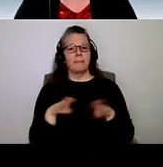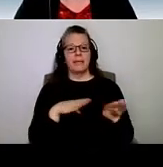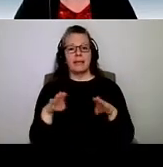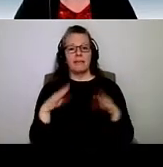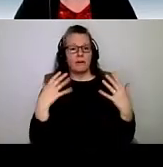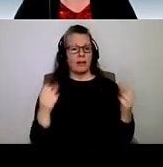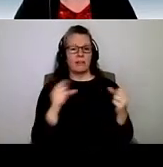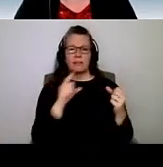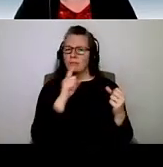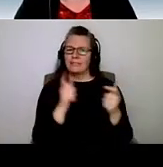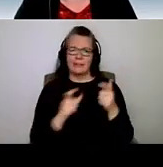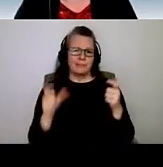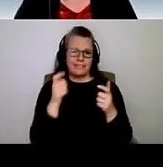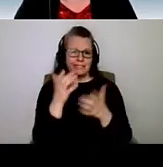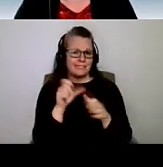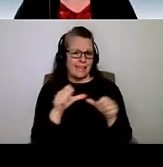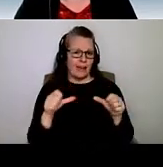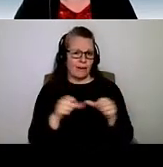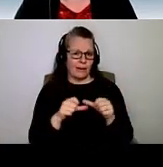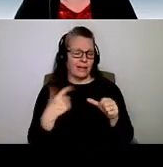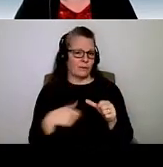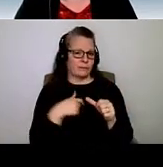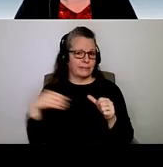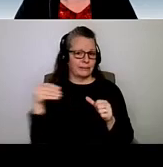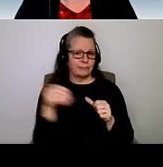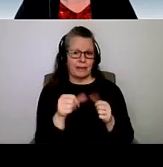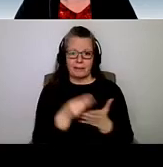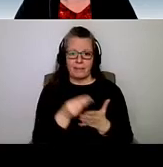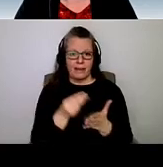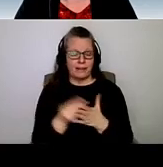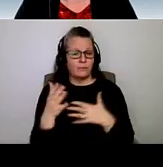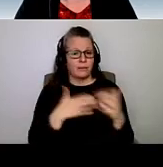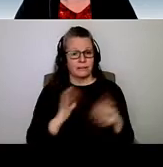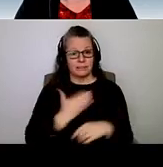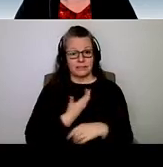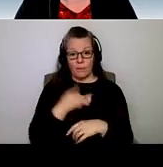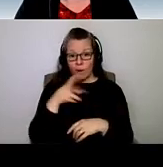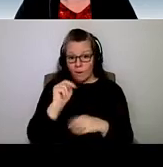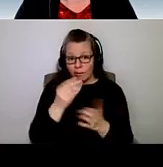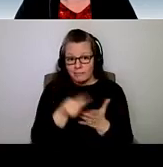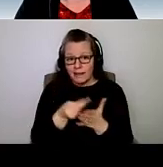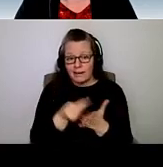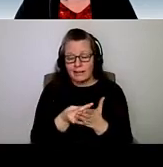the biggest area where we're spending money now, whether we're spending our own money or we're